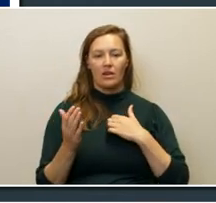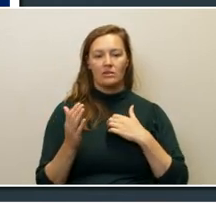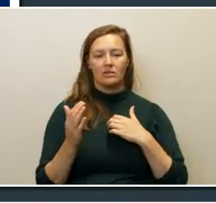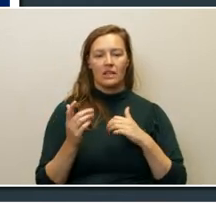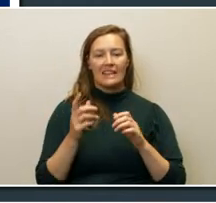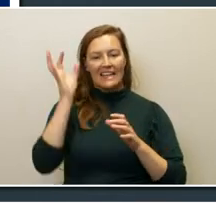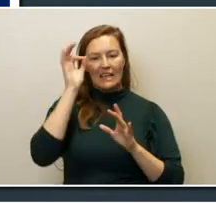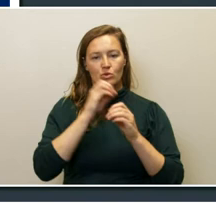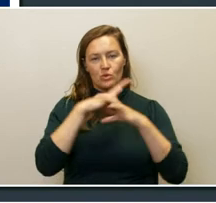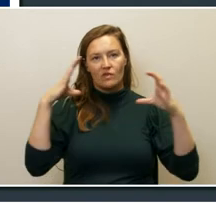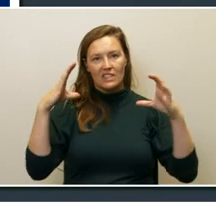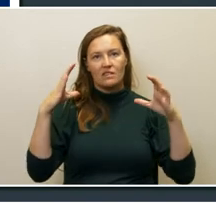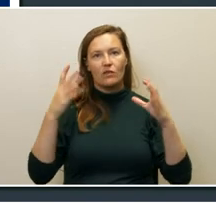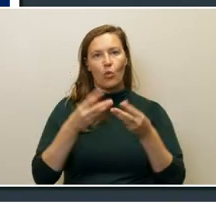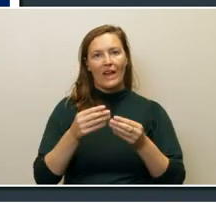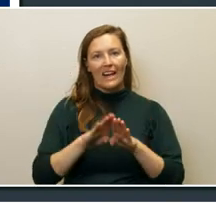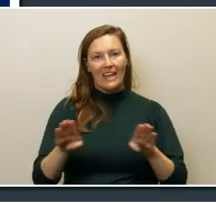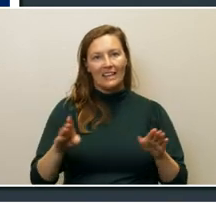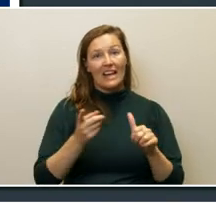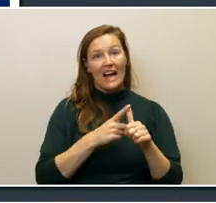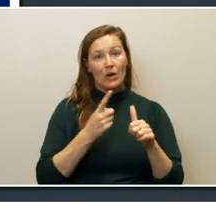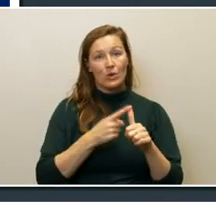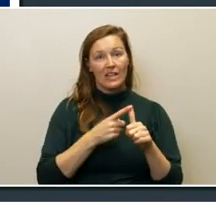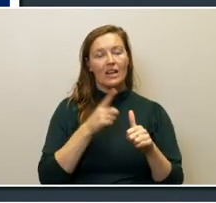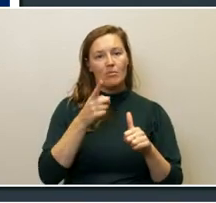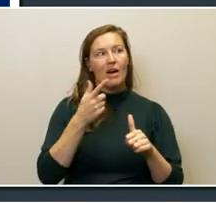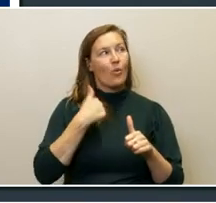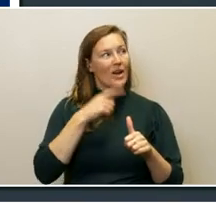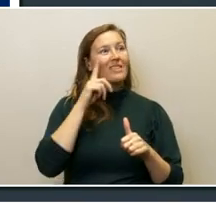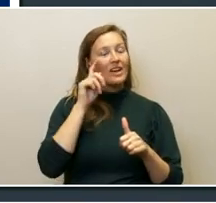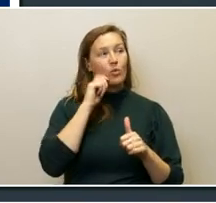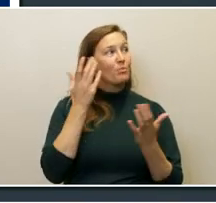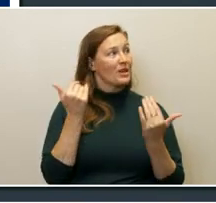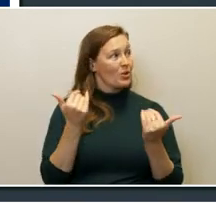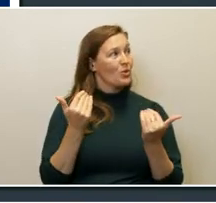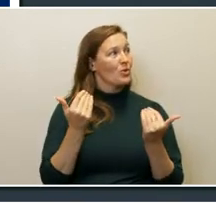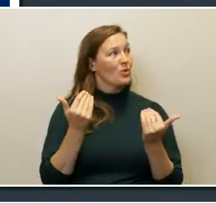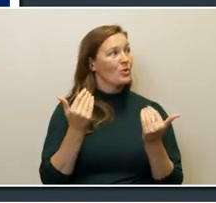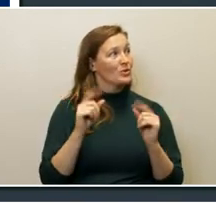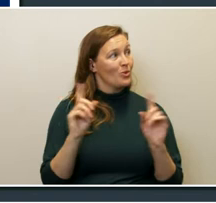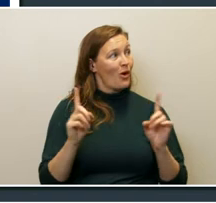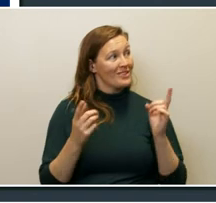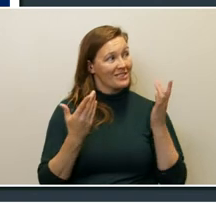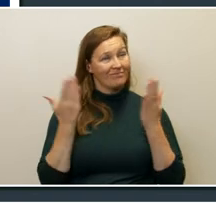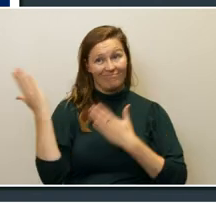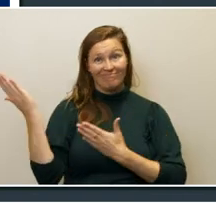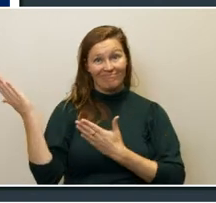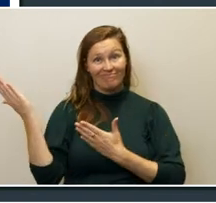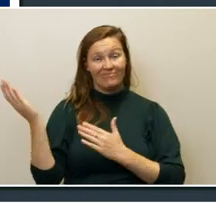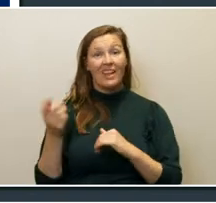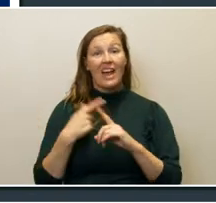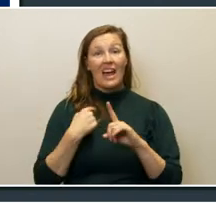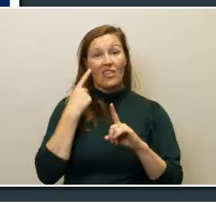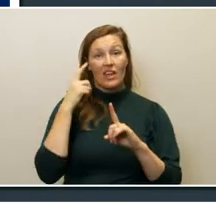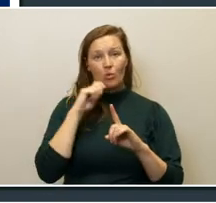but you can see what we think would be quite cool to do to our track. And we think we're